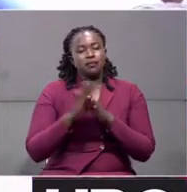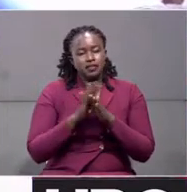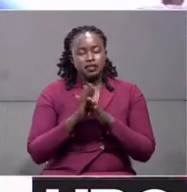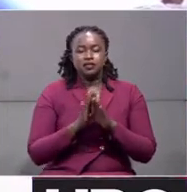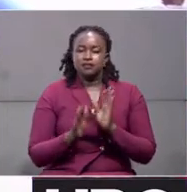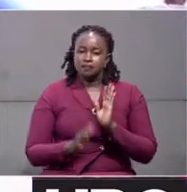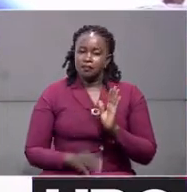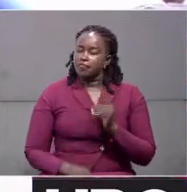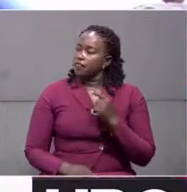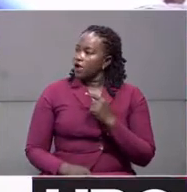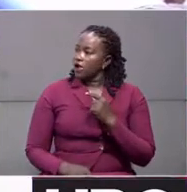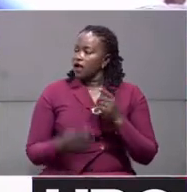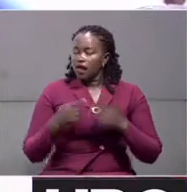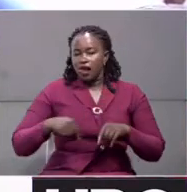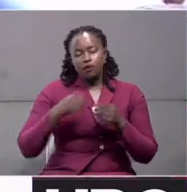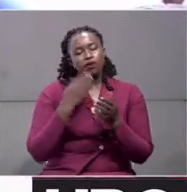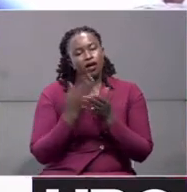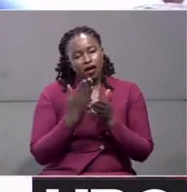Government